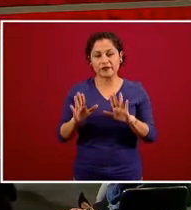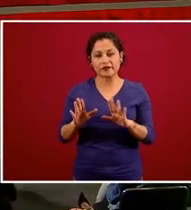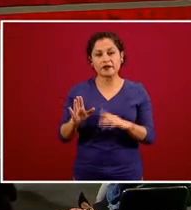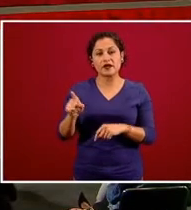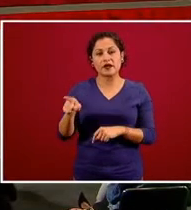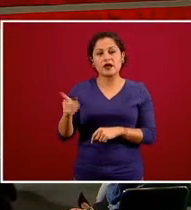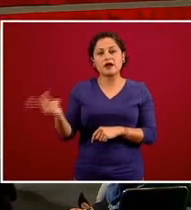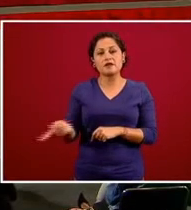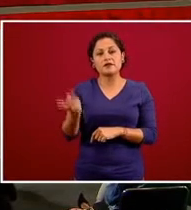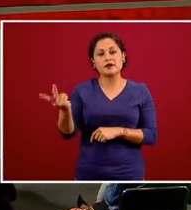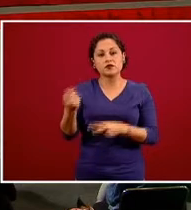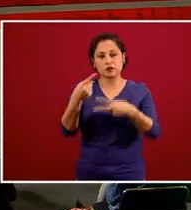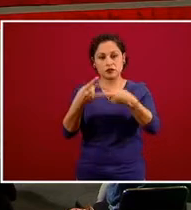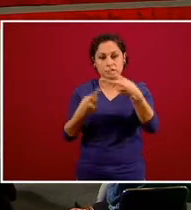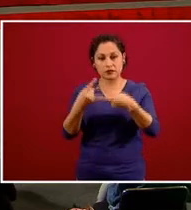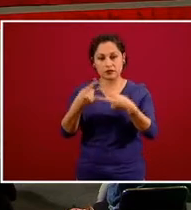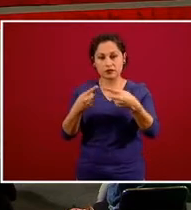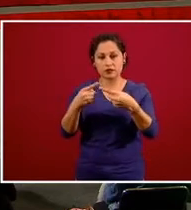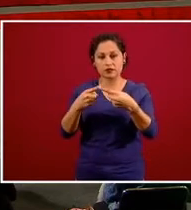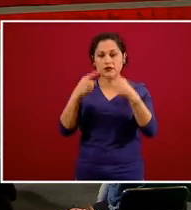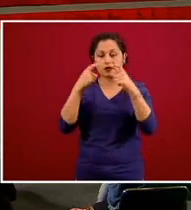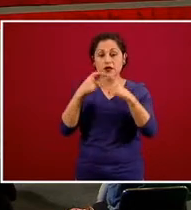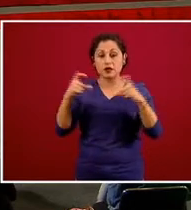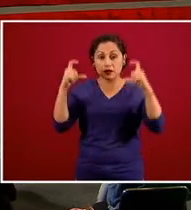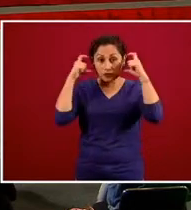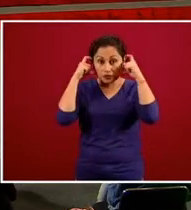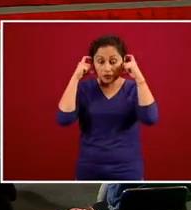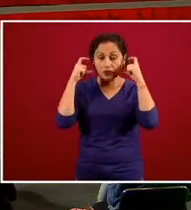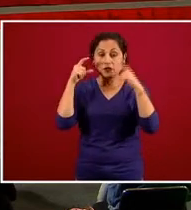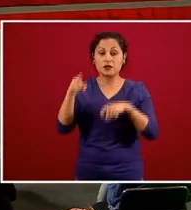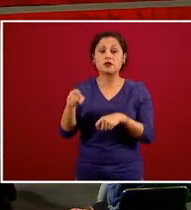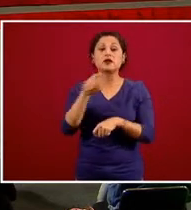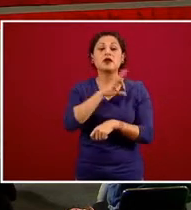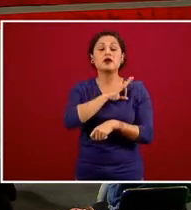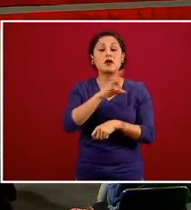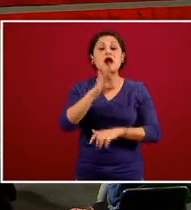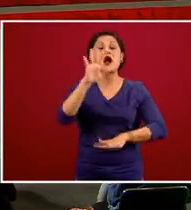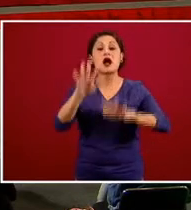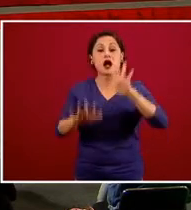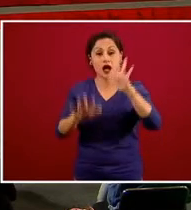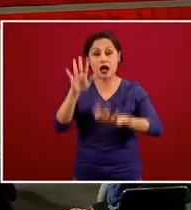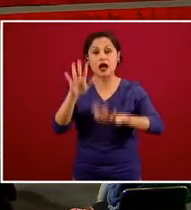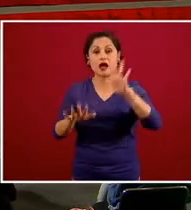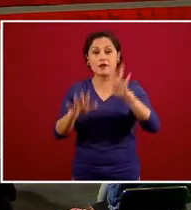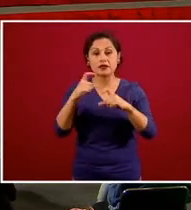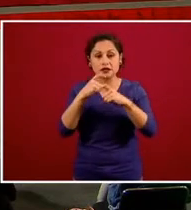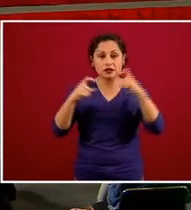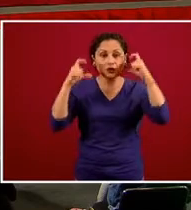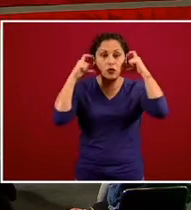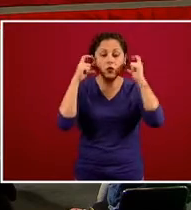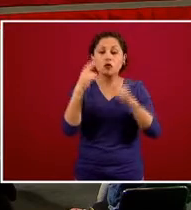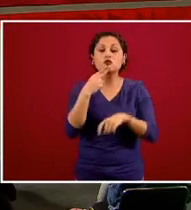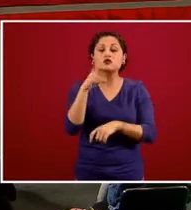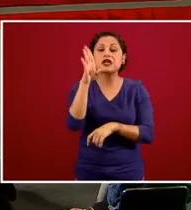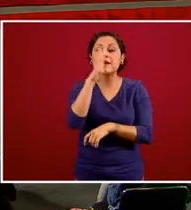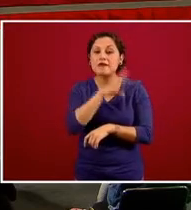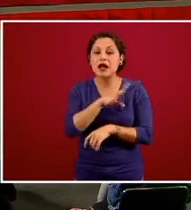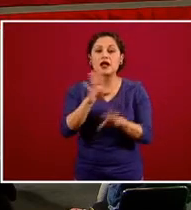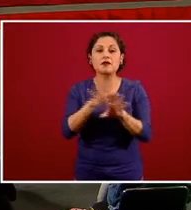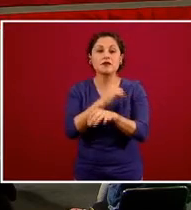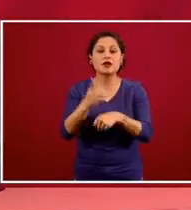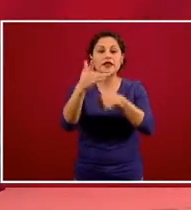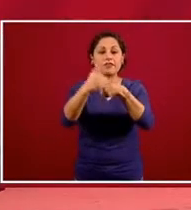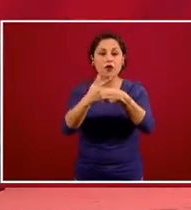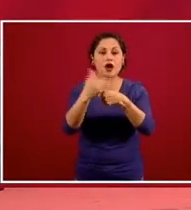Regarding the other 2 questions, talking about the masks, it could either, if you're not wearing the